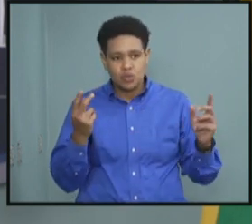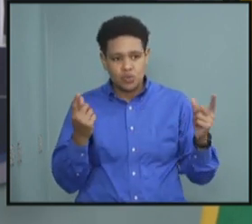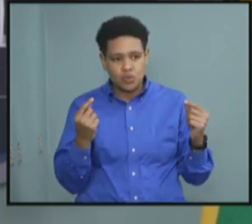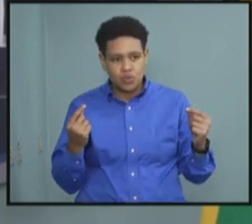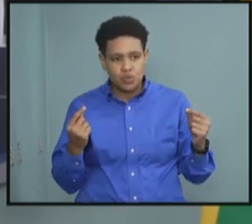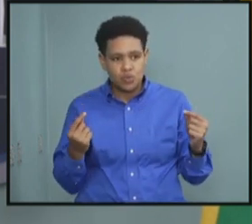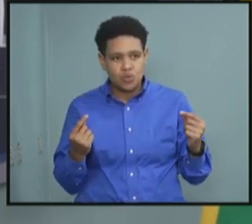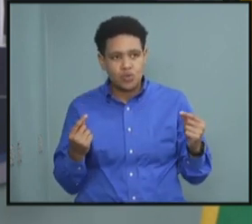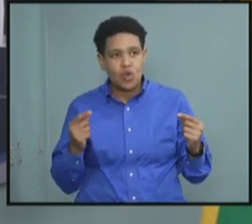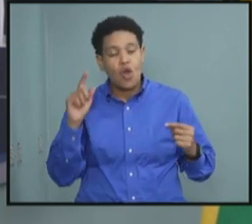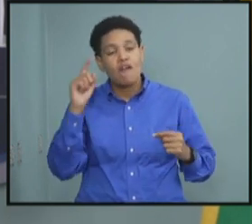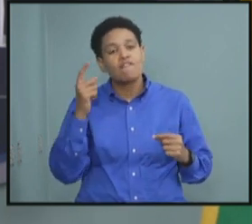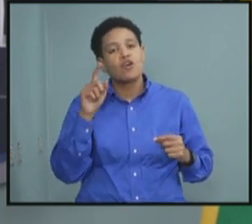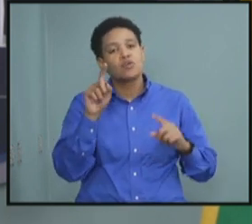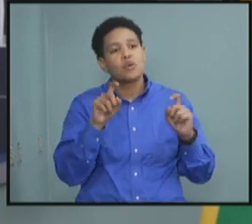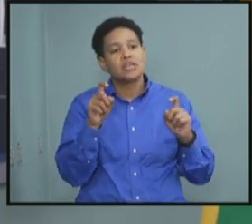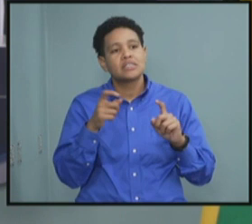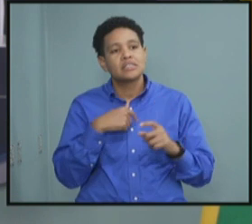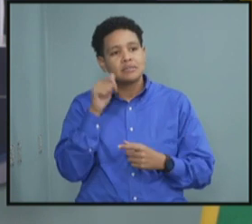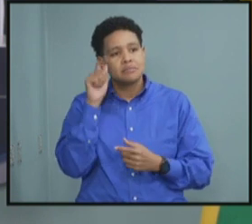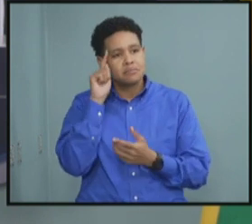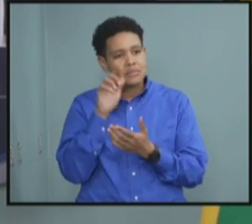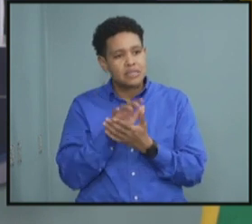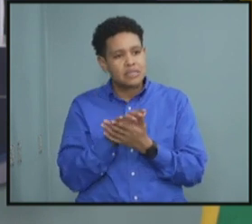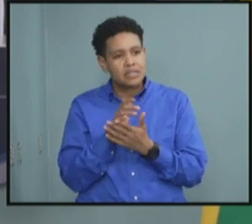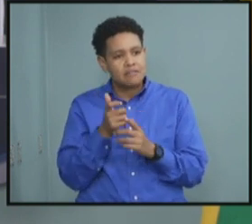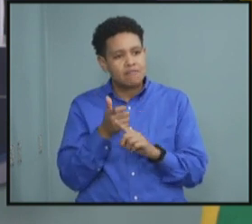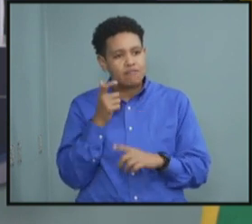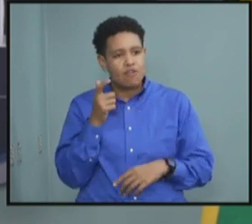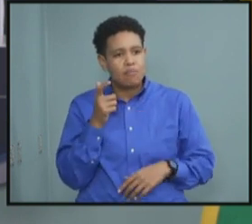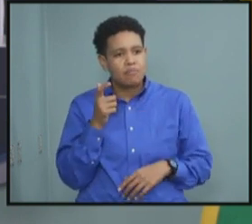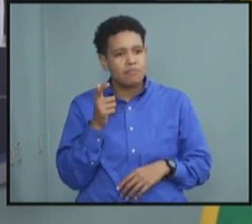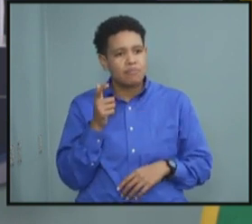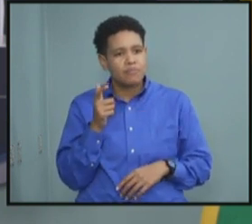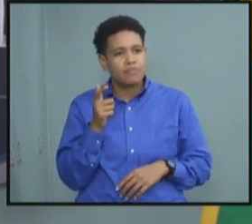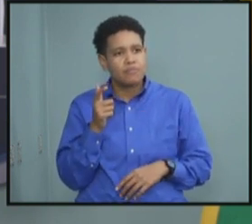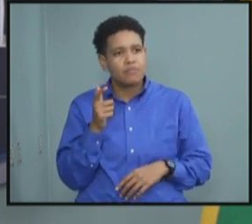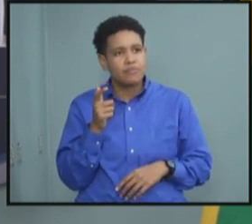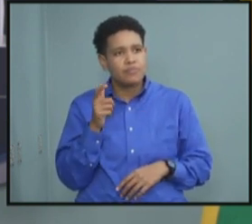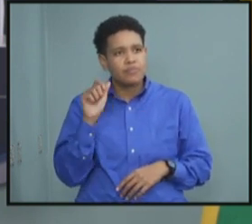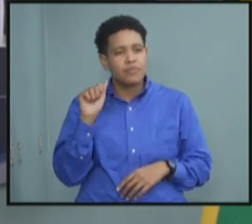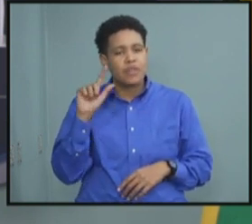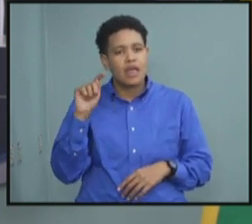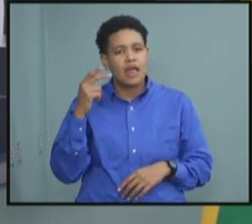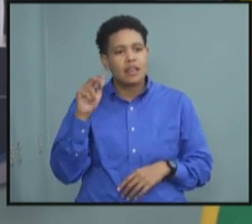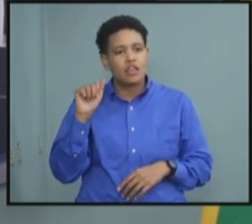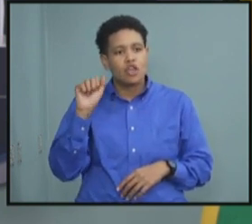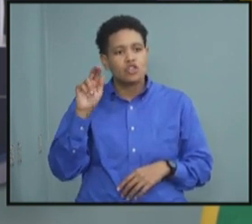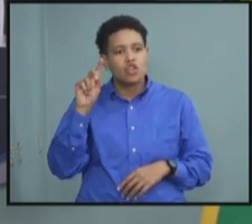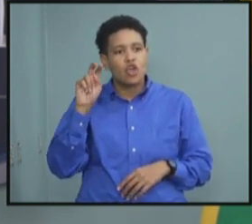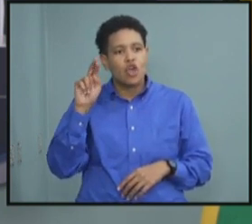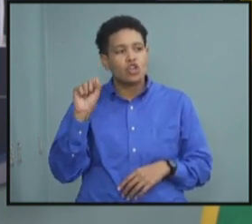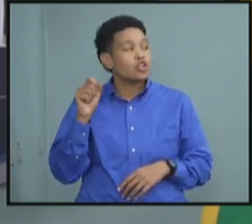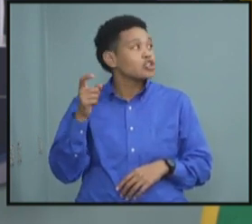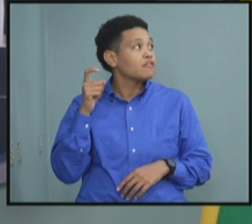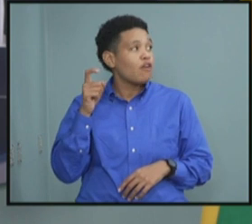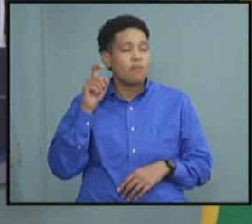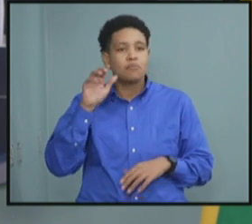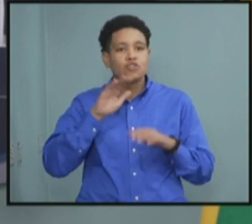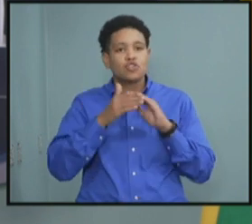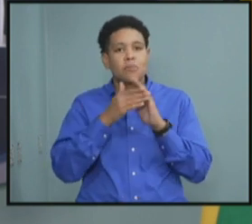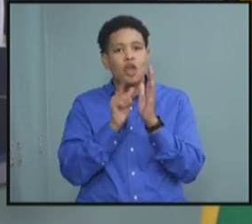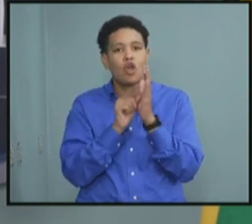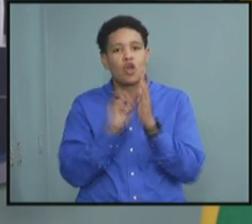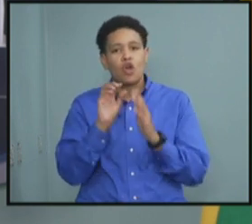so. Our first question, I believe, will come from Ms. Althea Saunders from the Jamaica